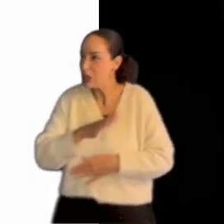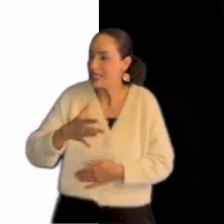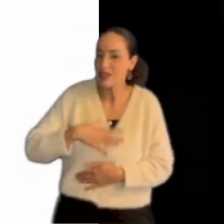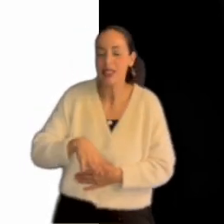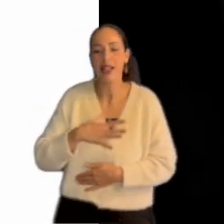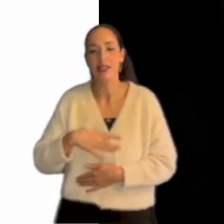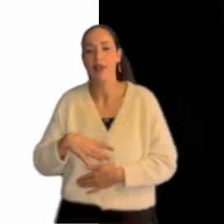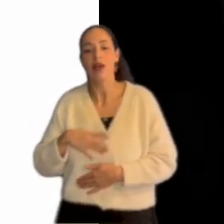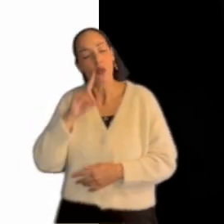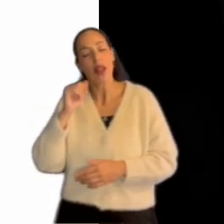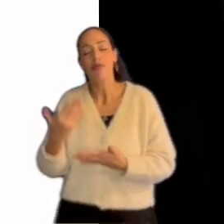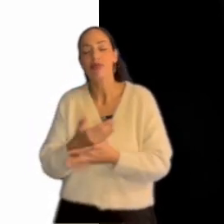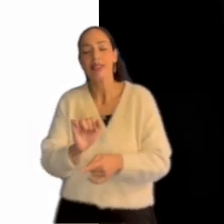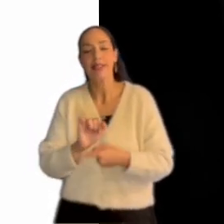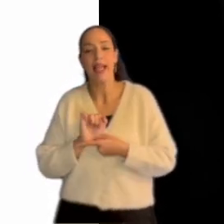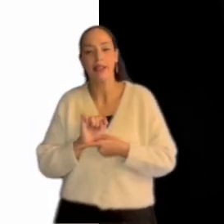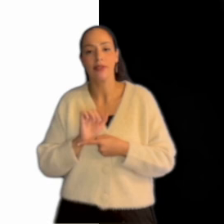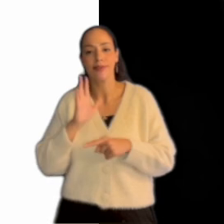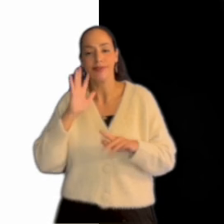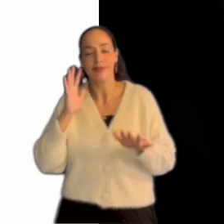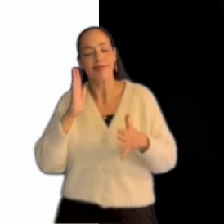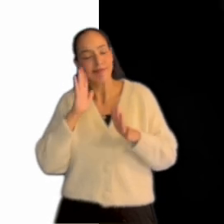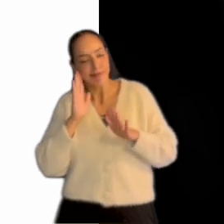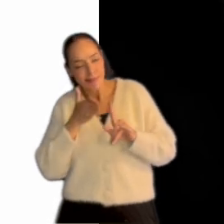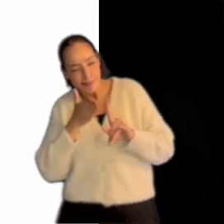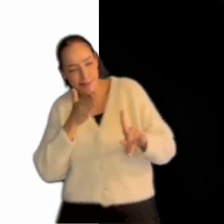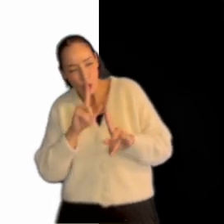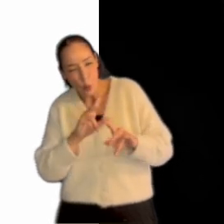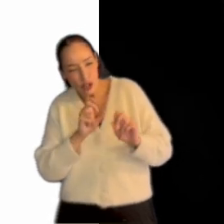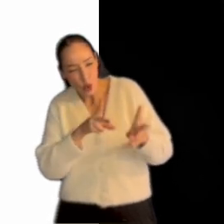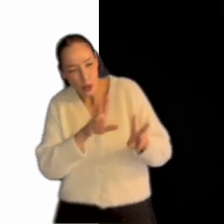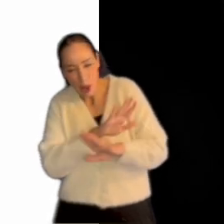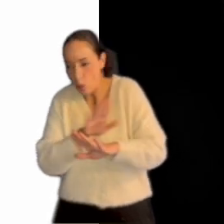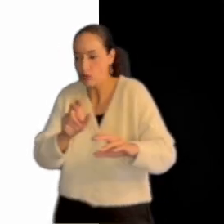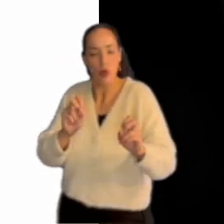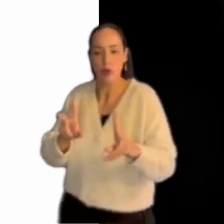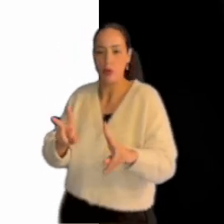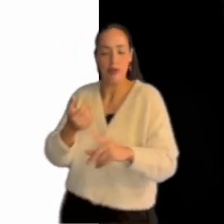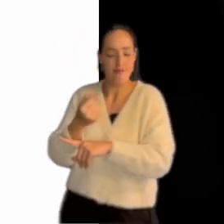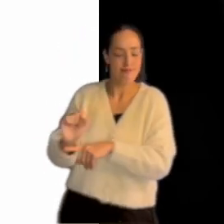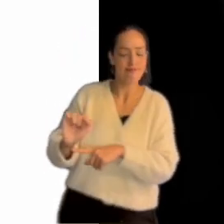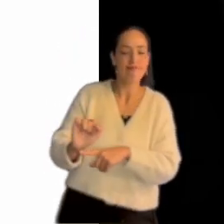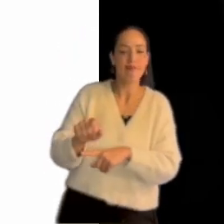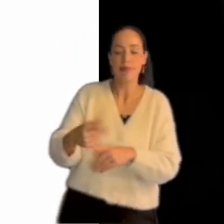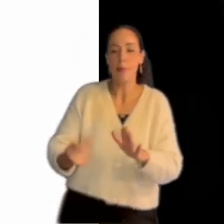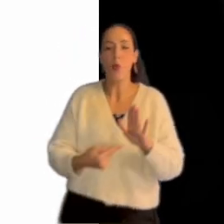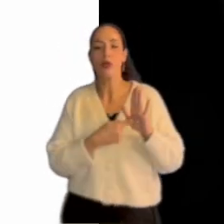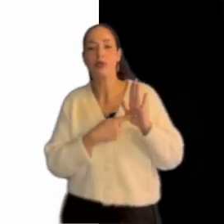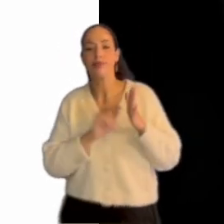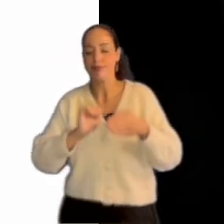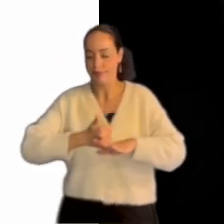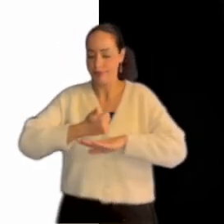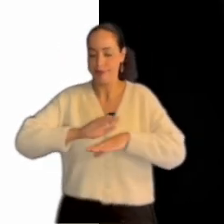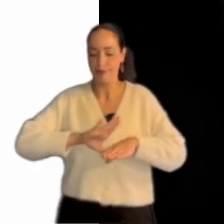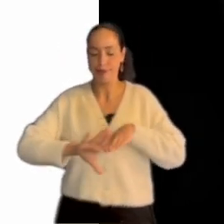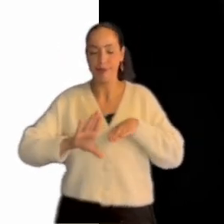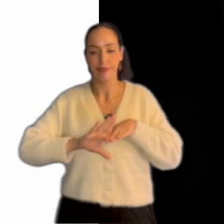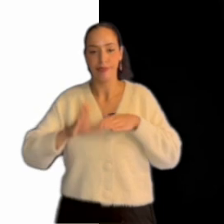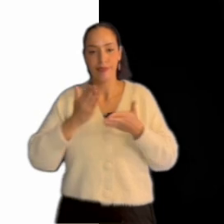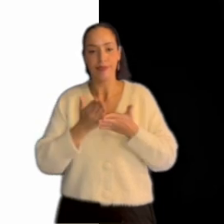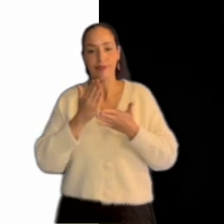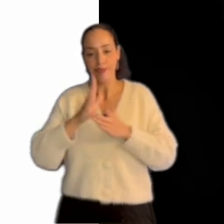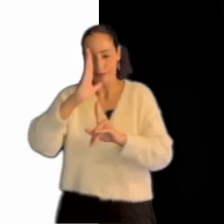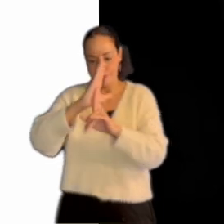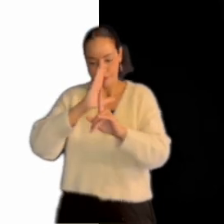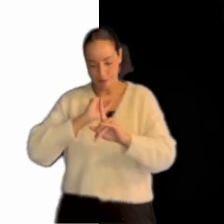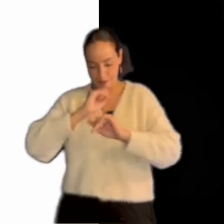important, allowing us to establish a practice which is both informed by our values and our sense of self-worth, creating authenticity, trust,